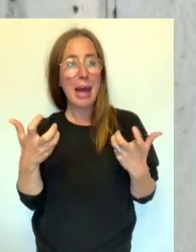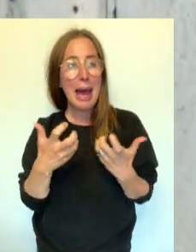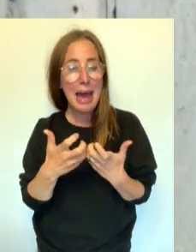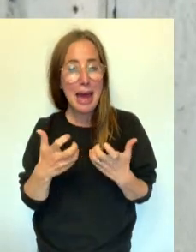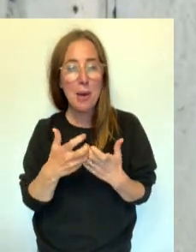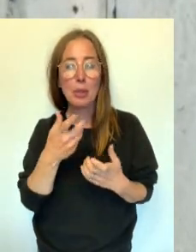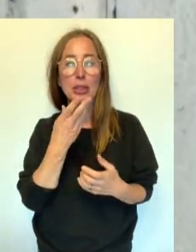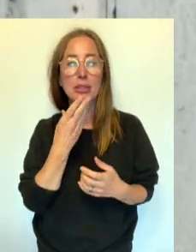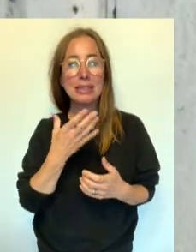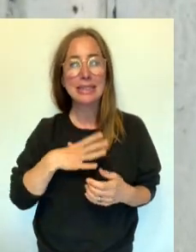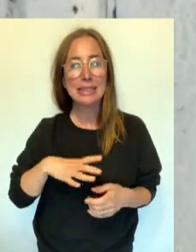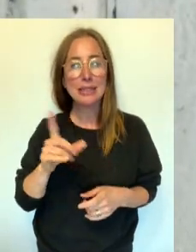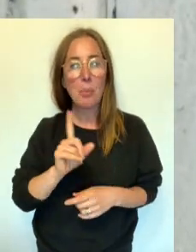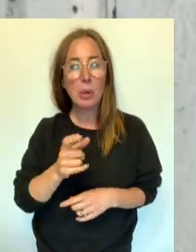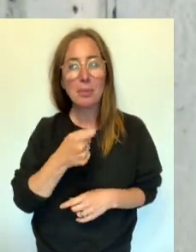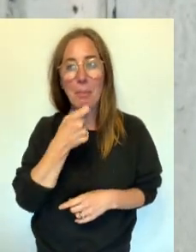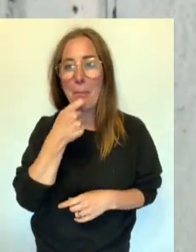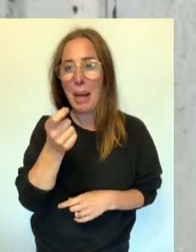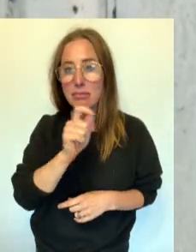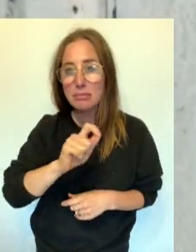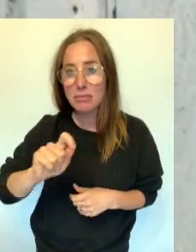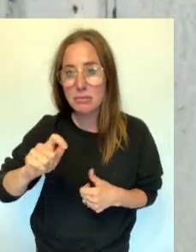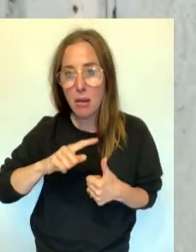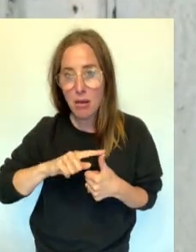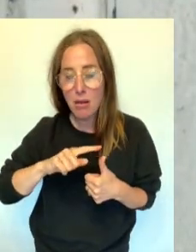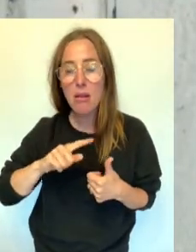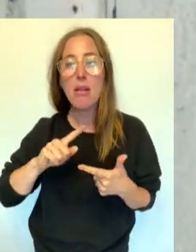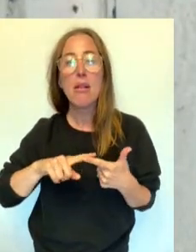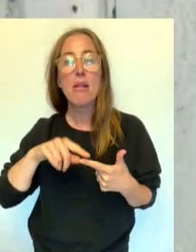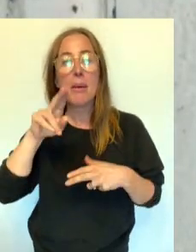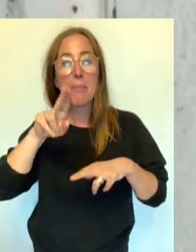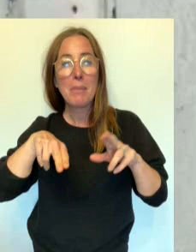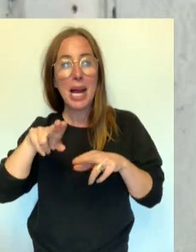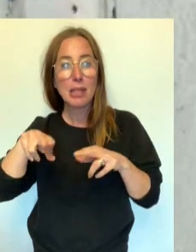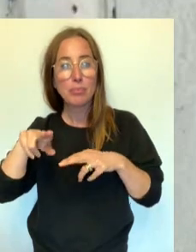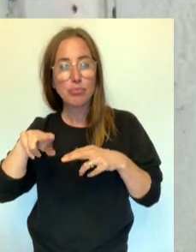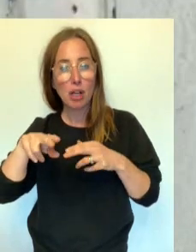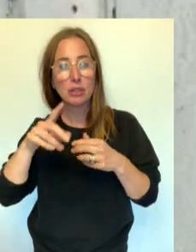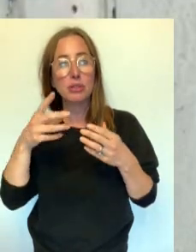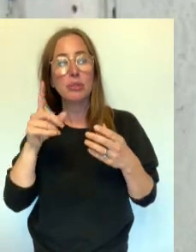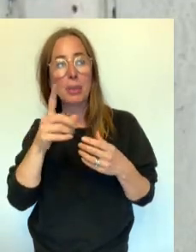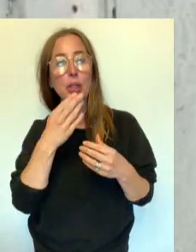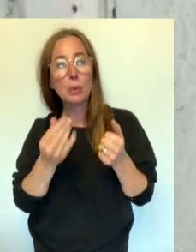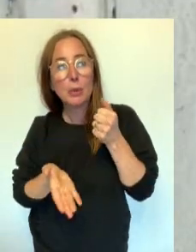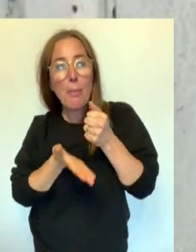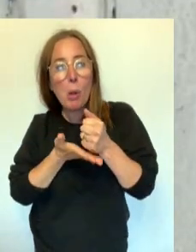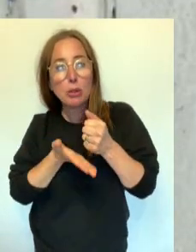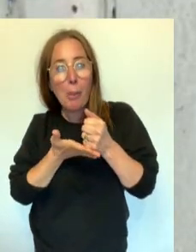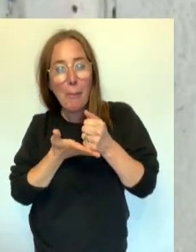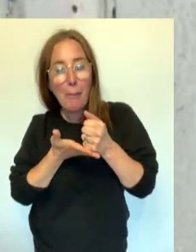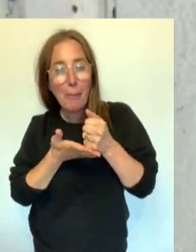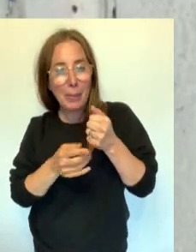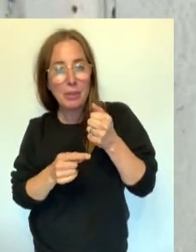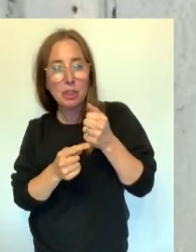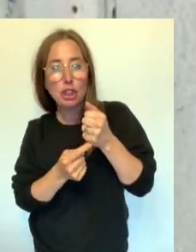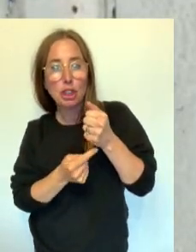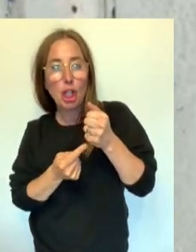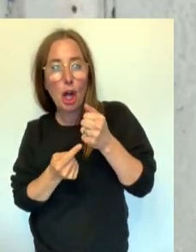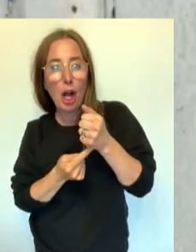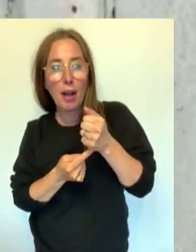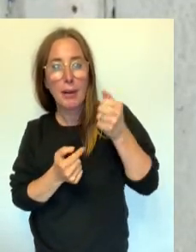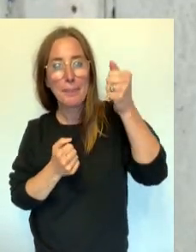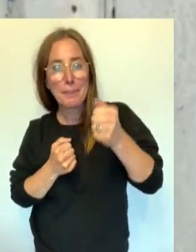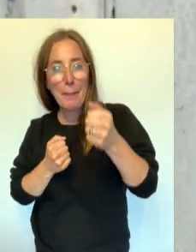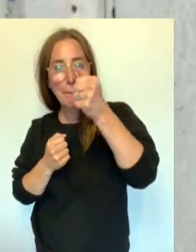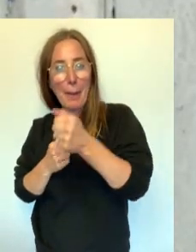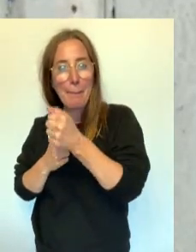of a pencil, end of a paintbrush, something that just has a slight circular edge. And these work so much